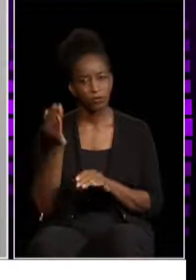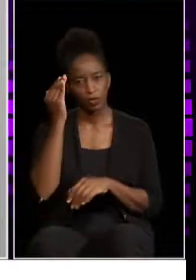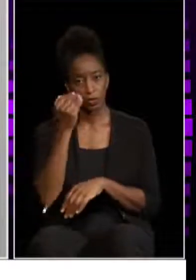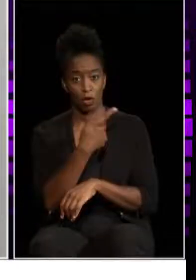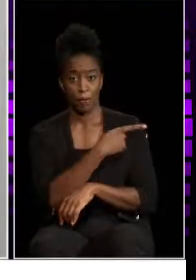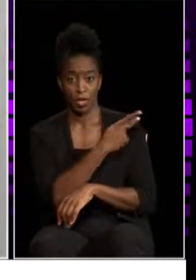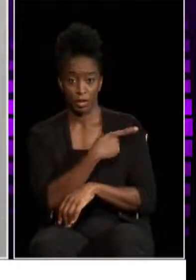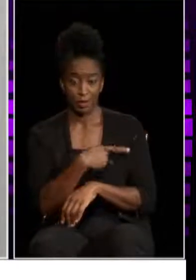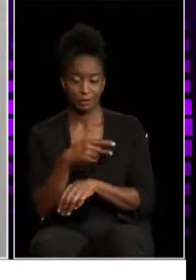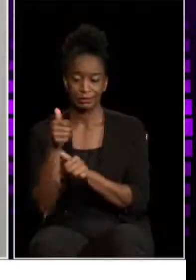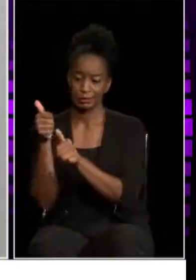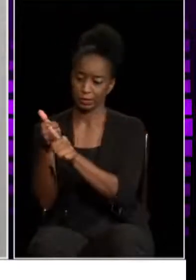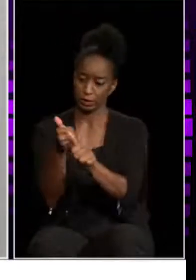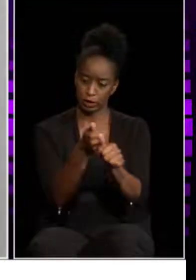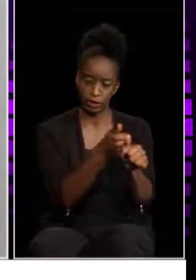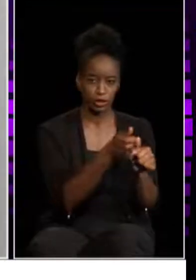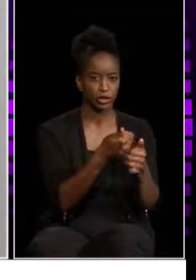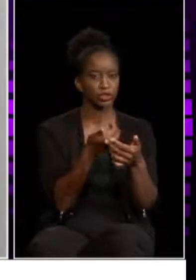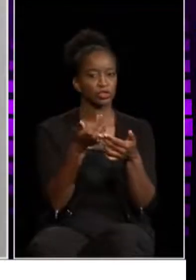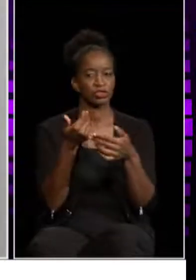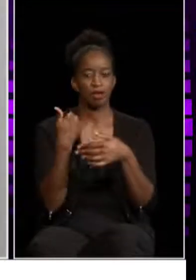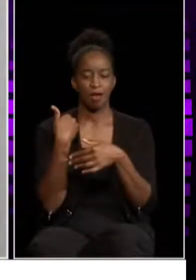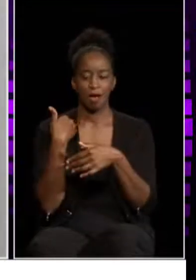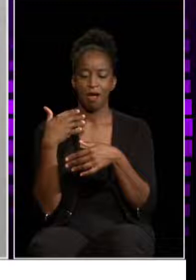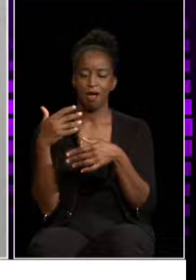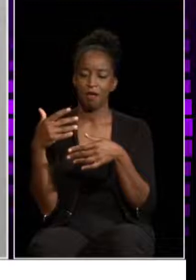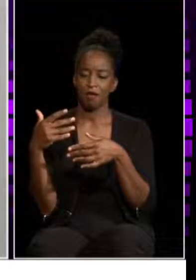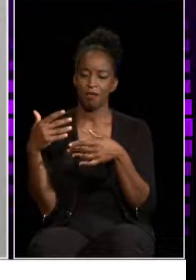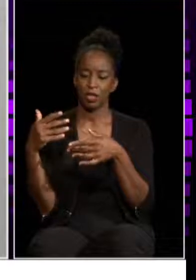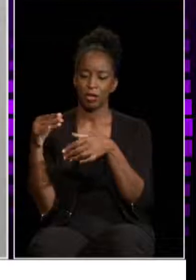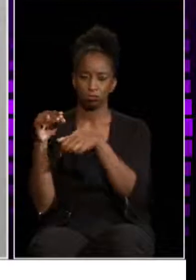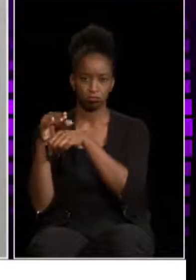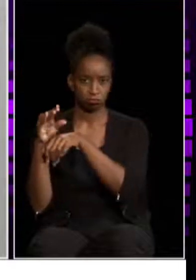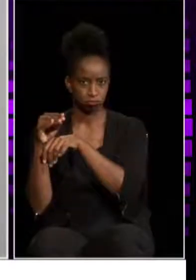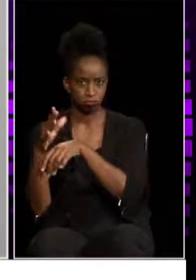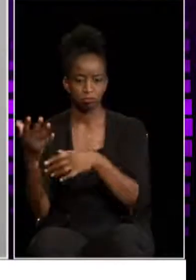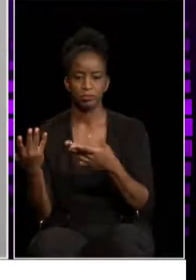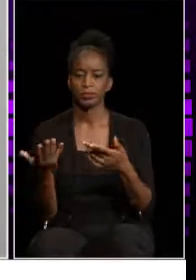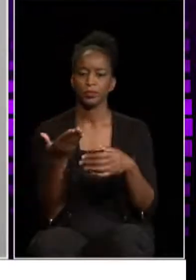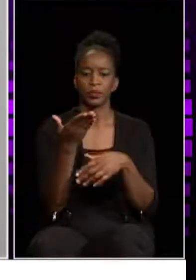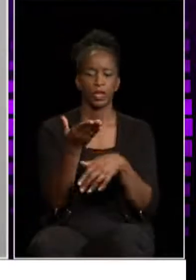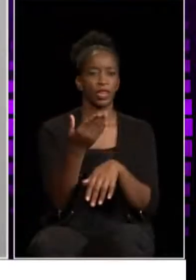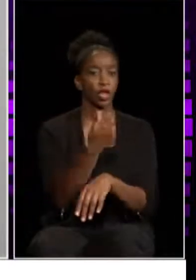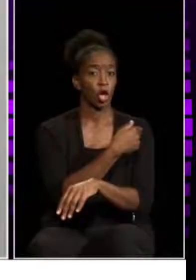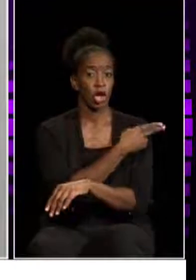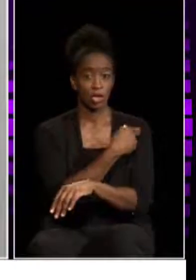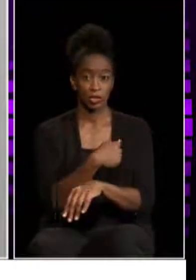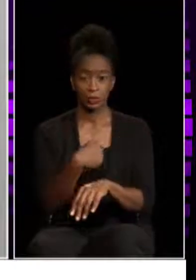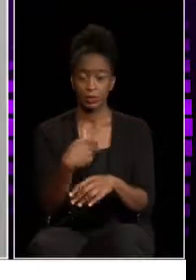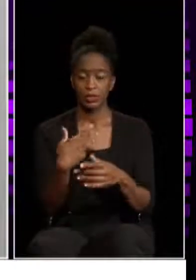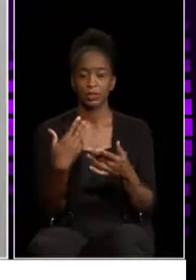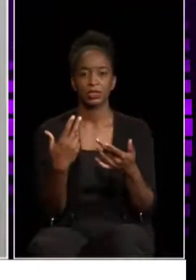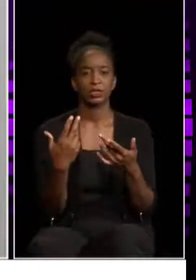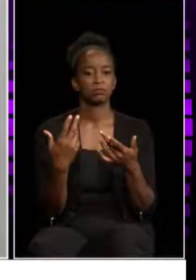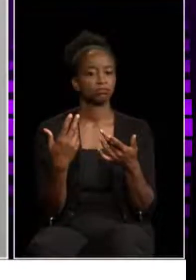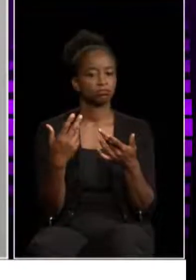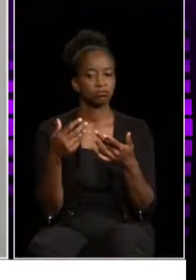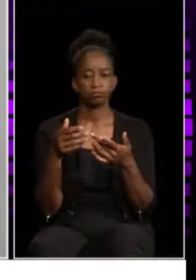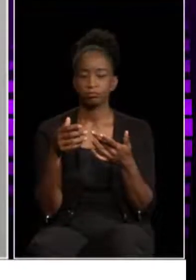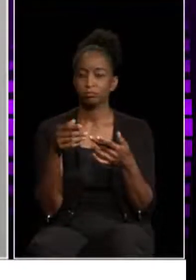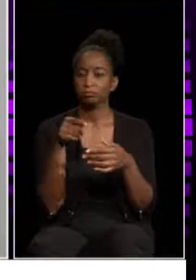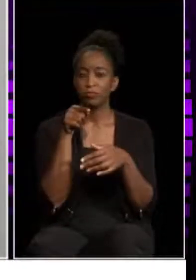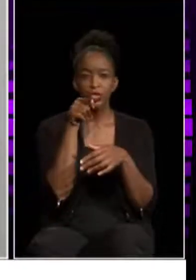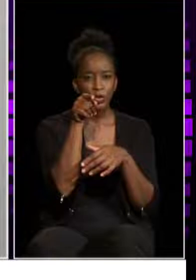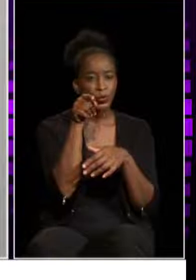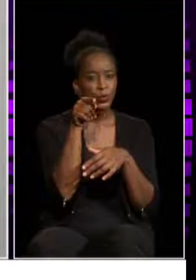polyclinic. There's the QEH also has a psychiatry department, so they have an outpatients clinic as well. So it's wherever you feel